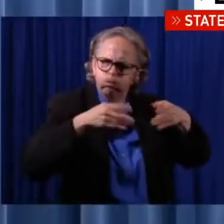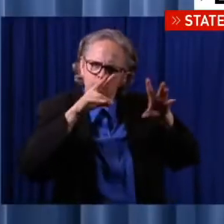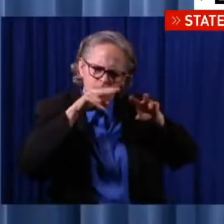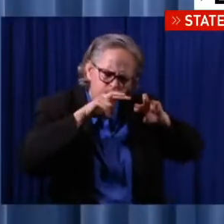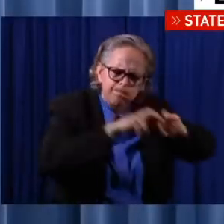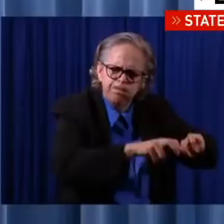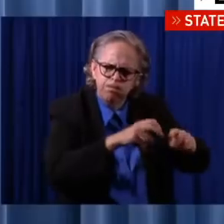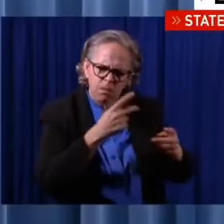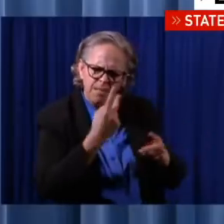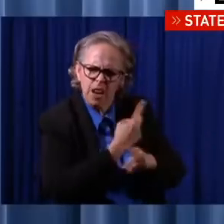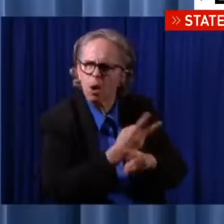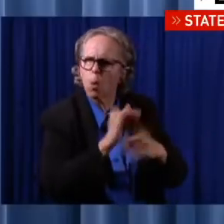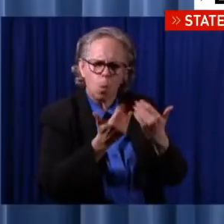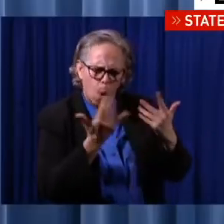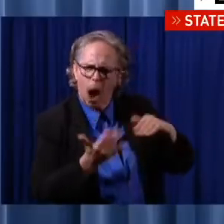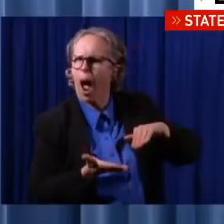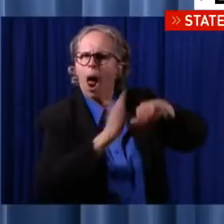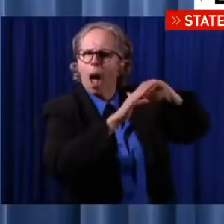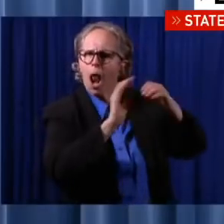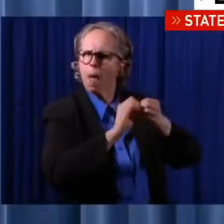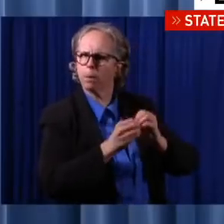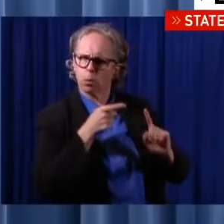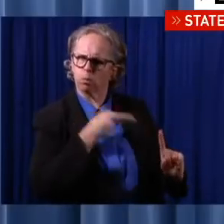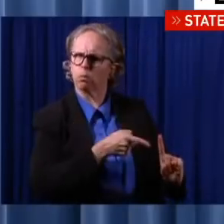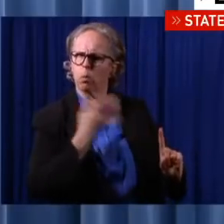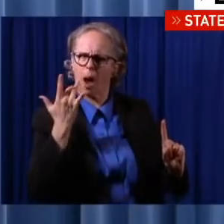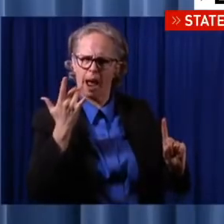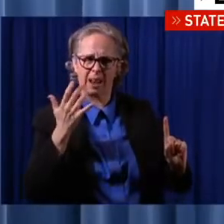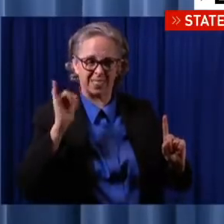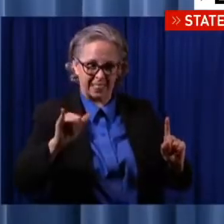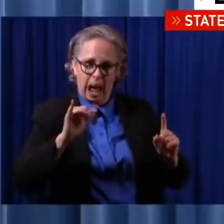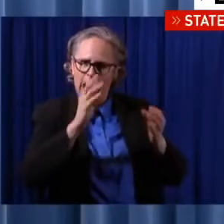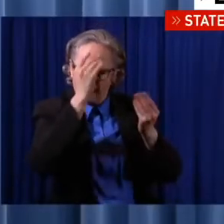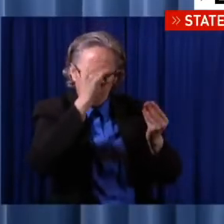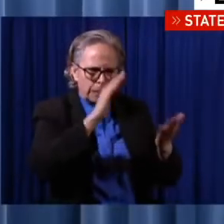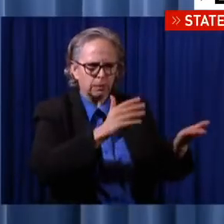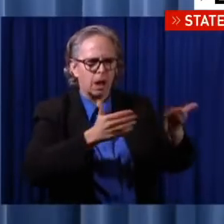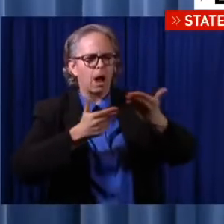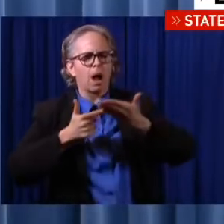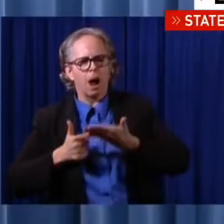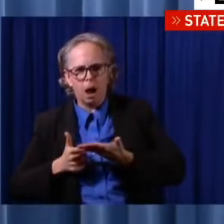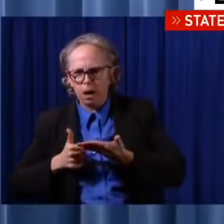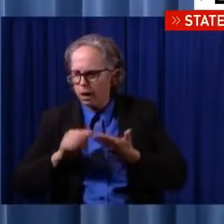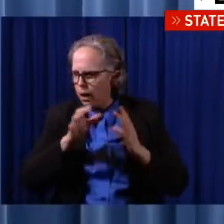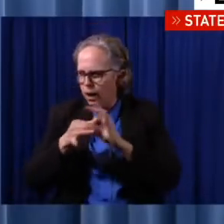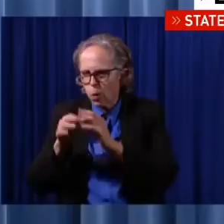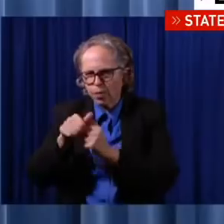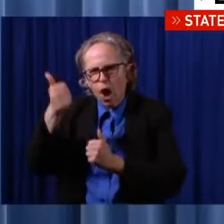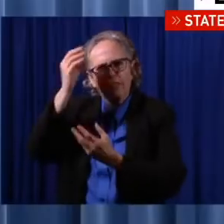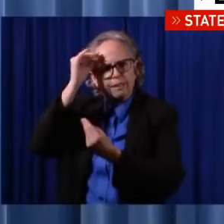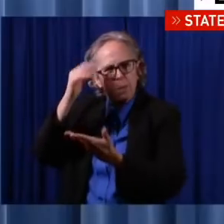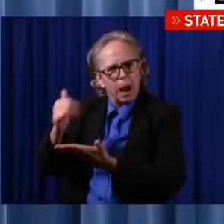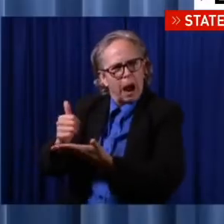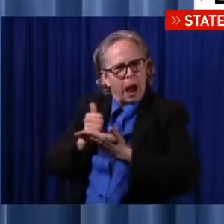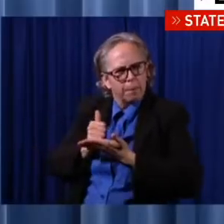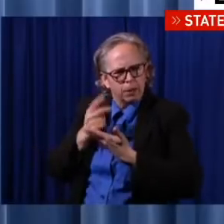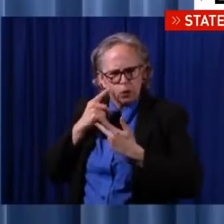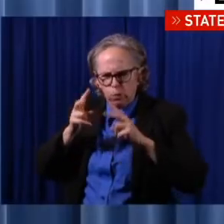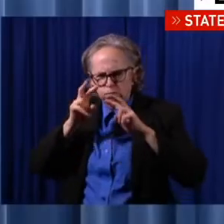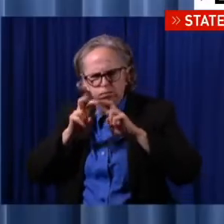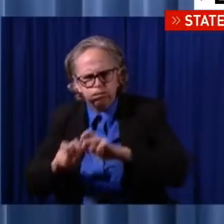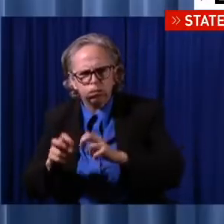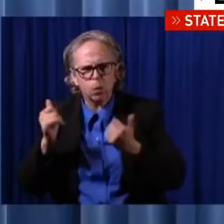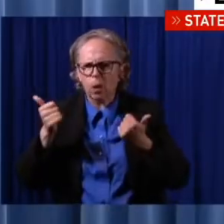the increase. This, combined with other data, helps us determine if we need to work more on containing the spread of the disease in a particular